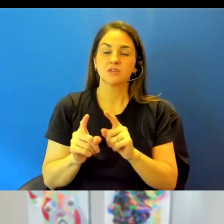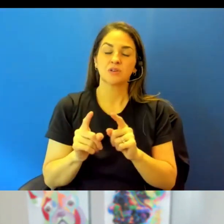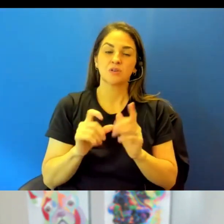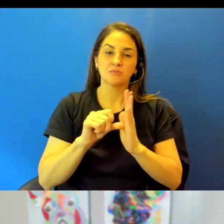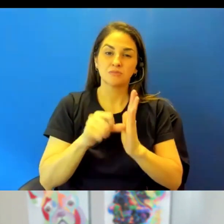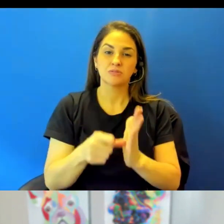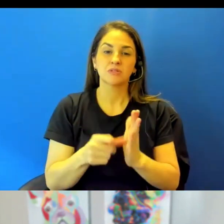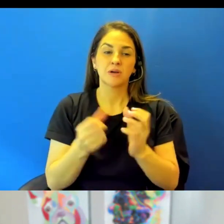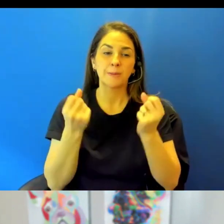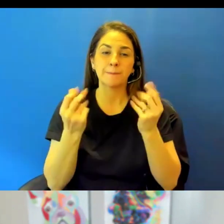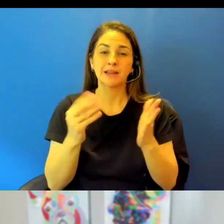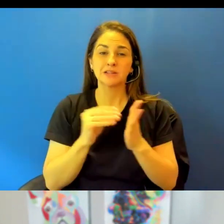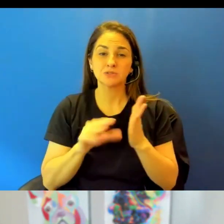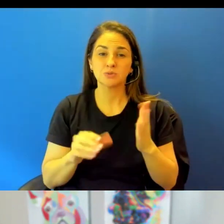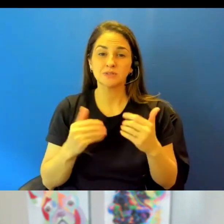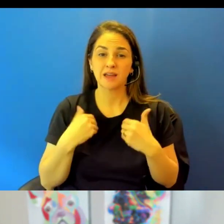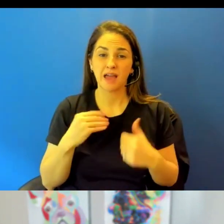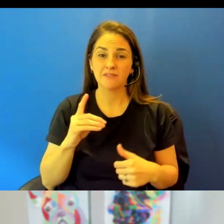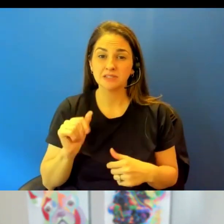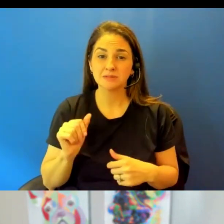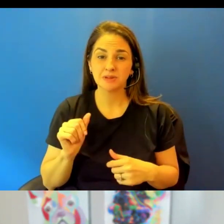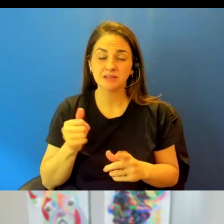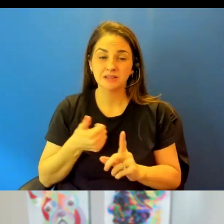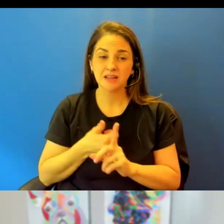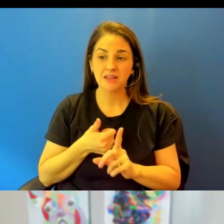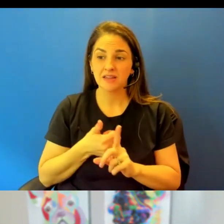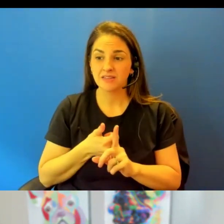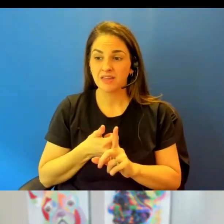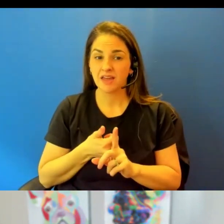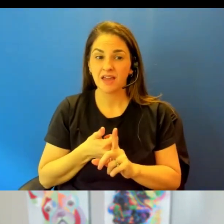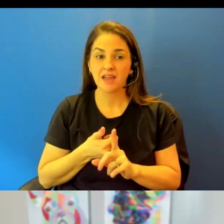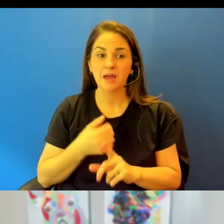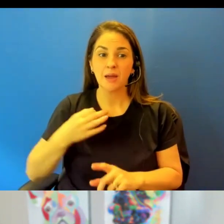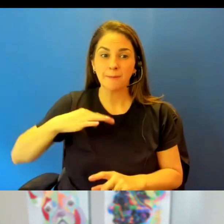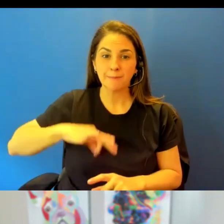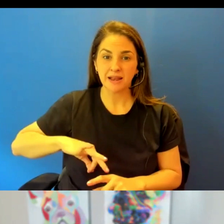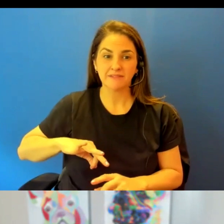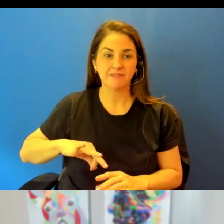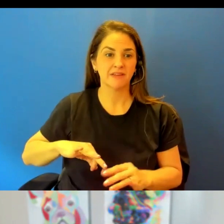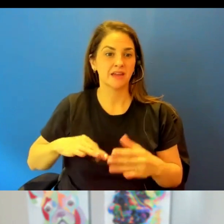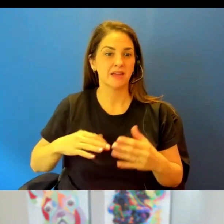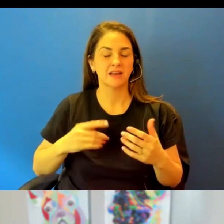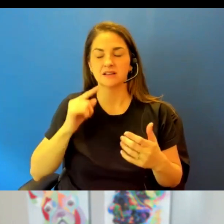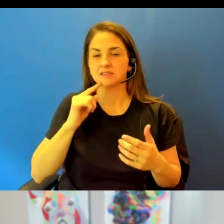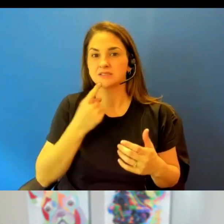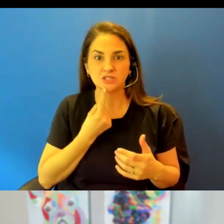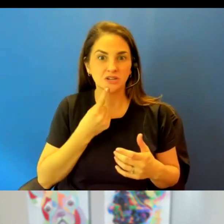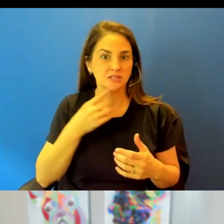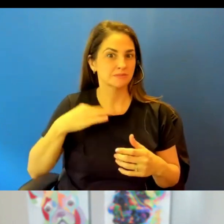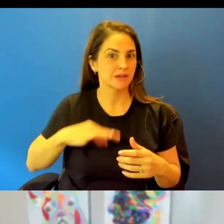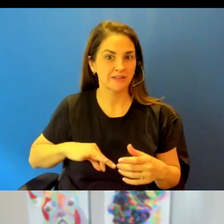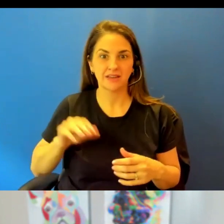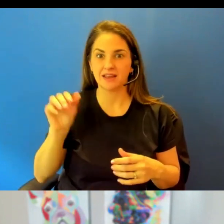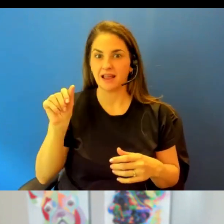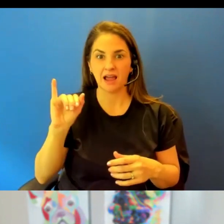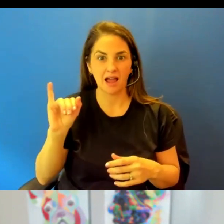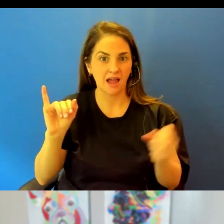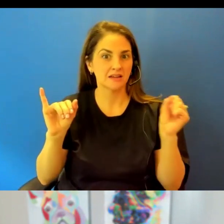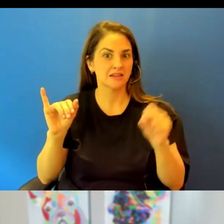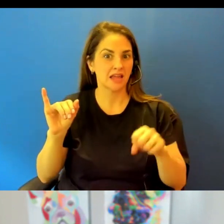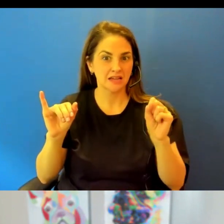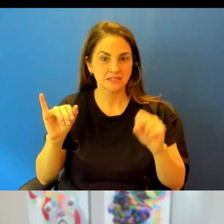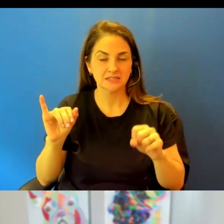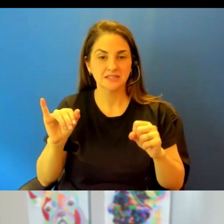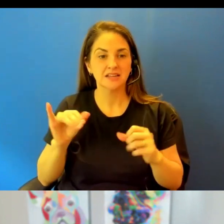are lots of students with disabilities that are benefiting in major ways with the use of AI,